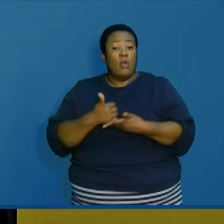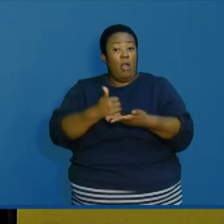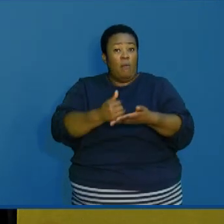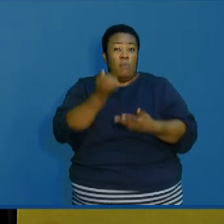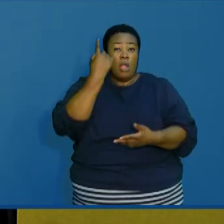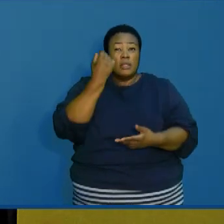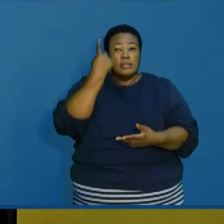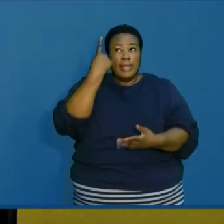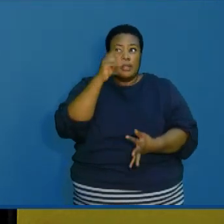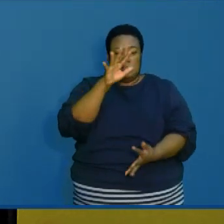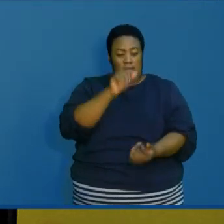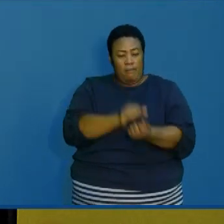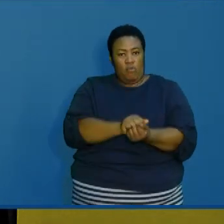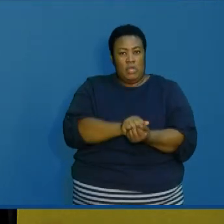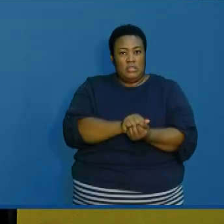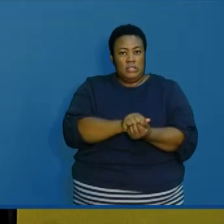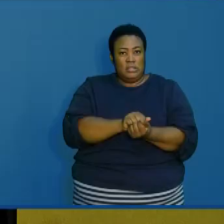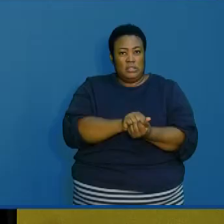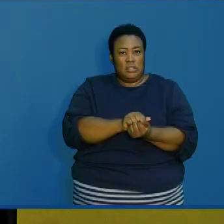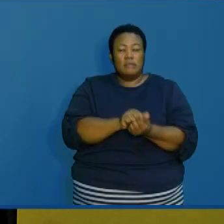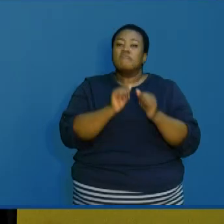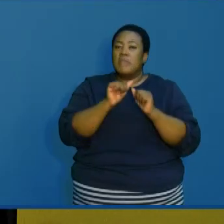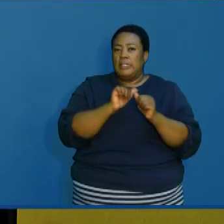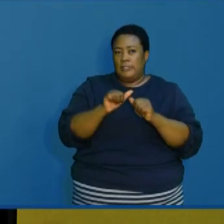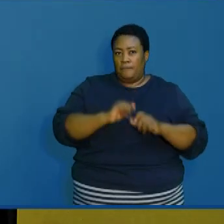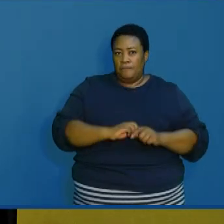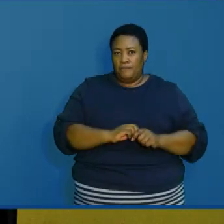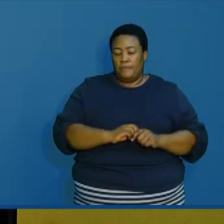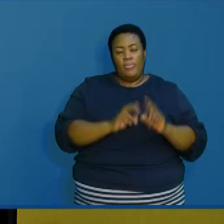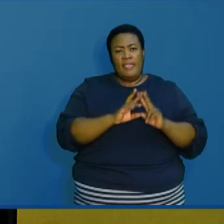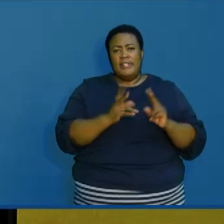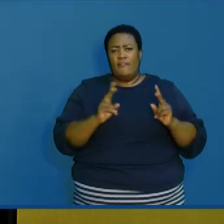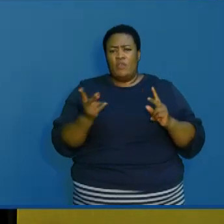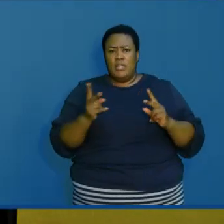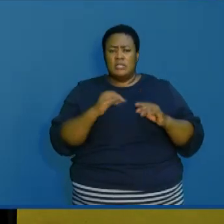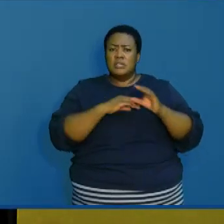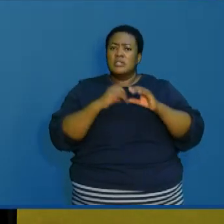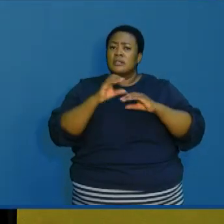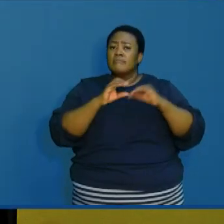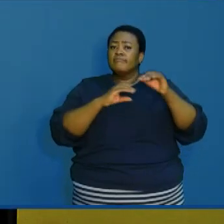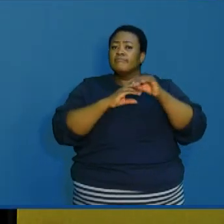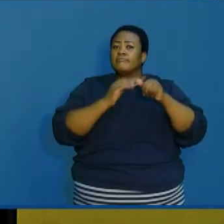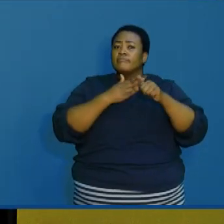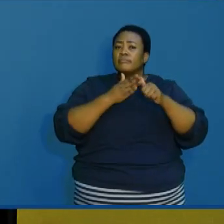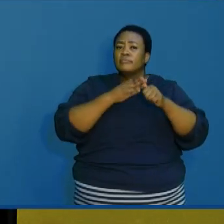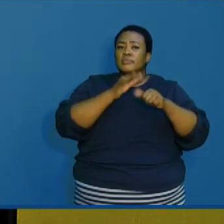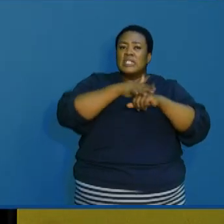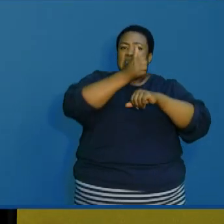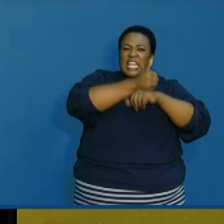and summarize your genre better. The different building blocks, of course, are